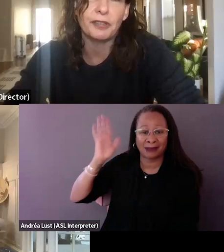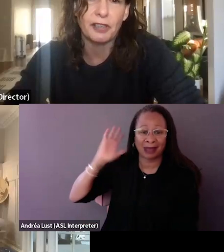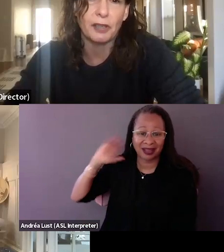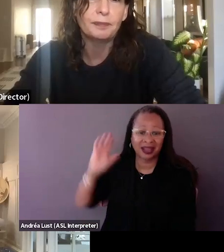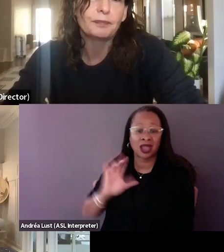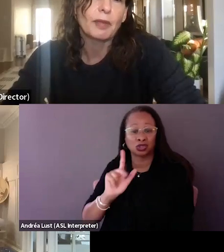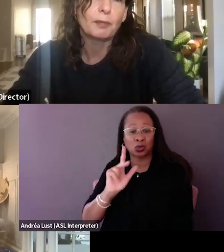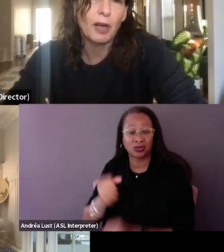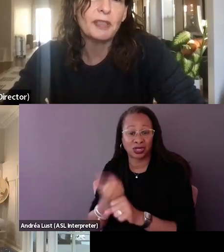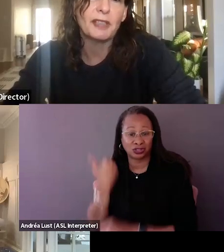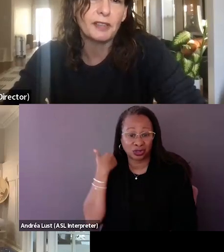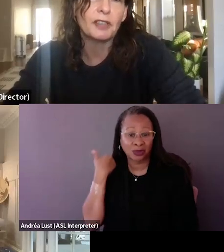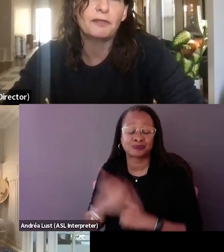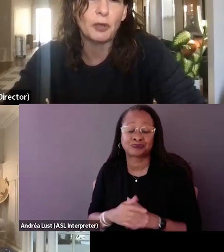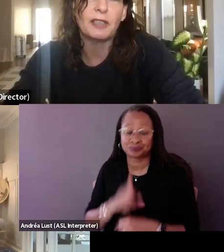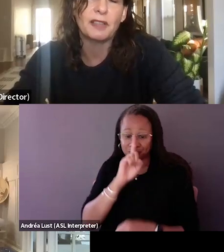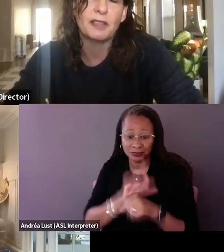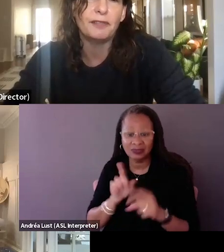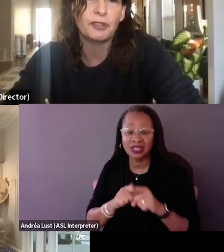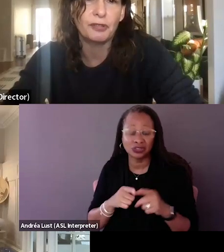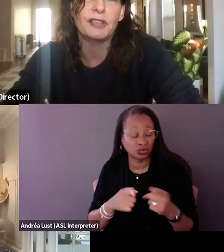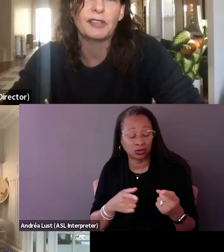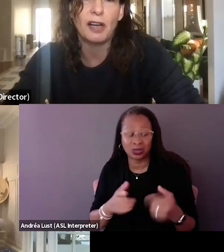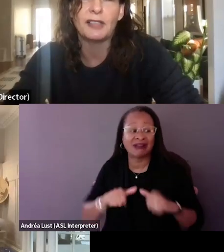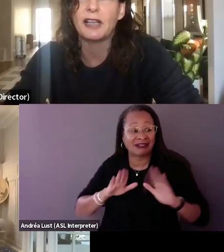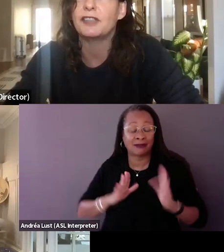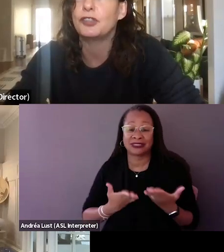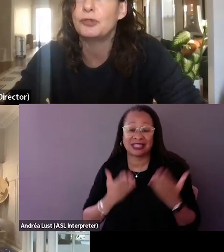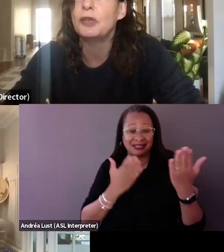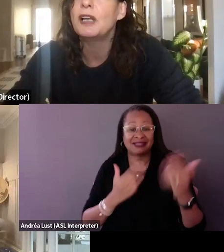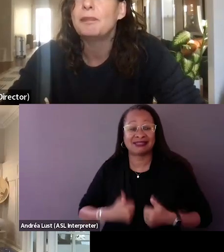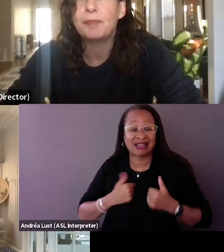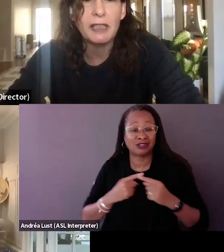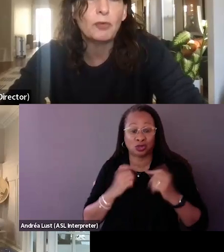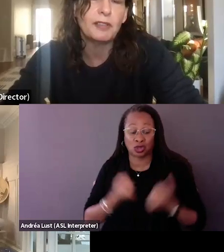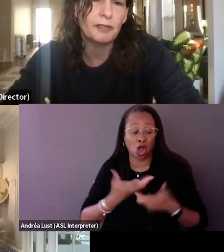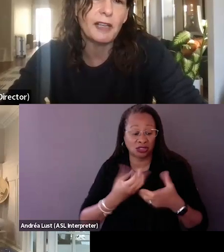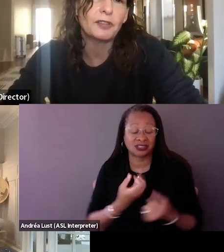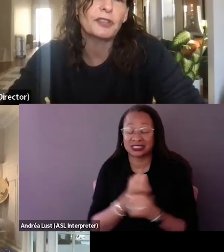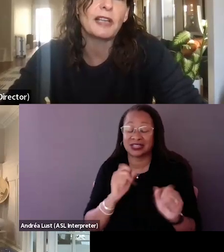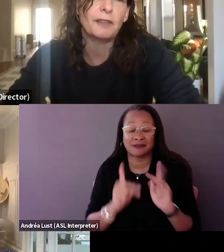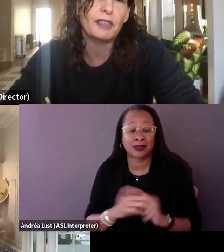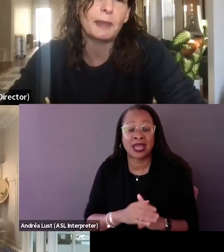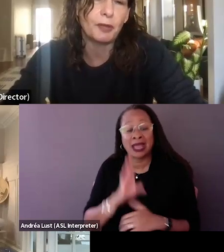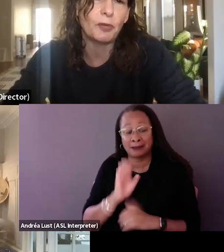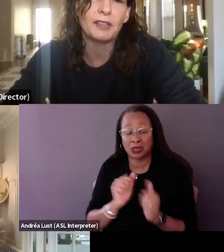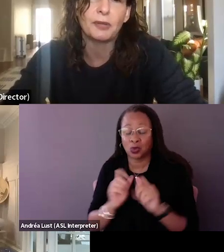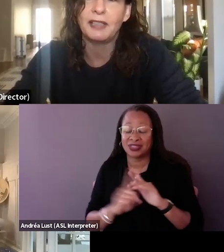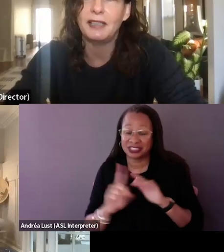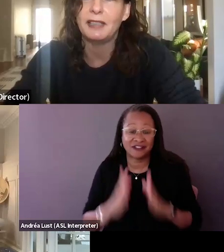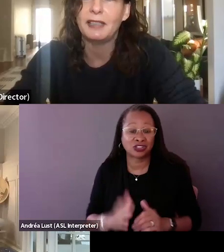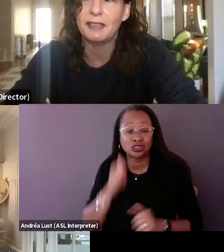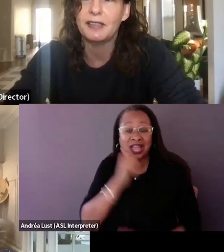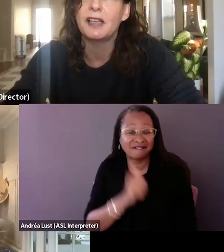23 years ago, promising to devote his life to this cause and to be with defectors every step of the way.